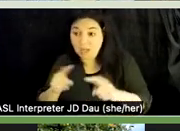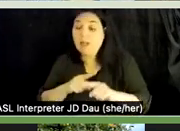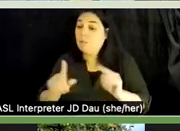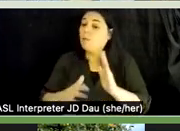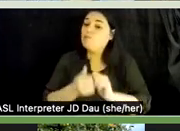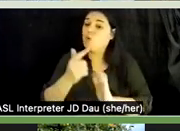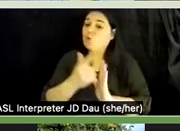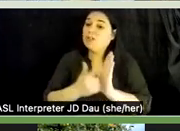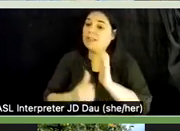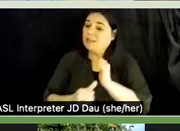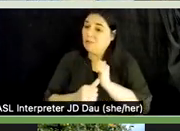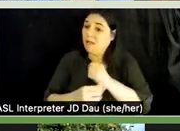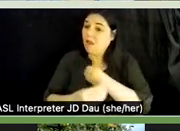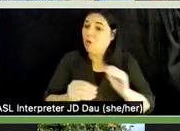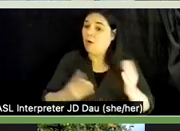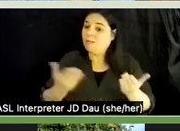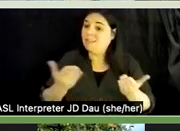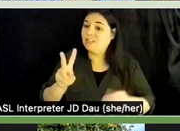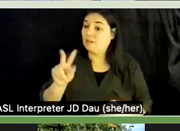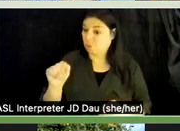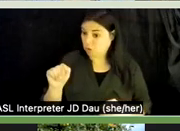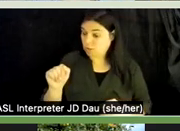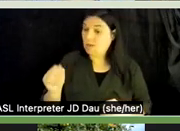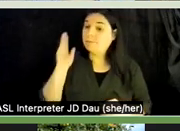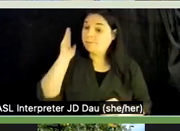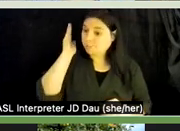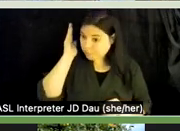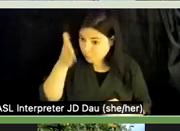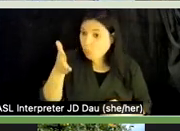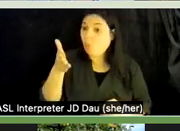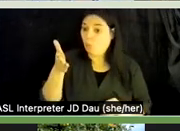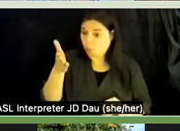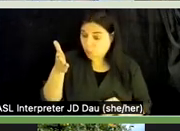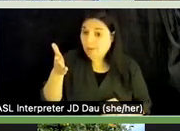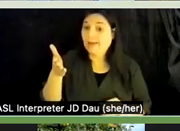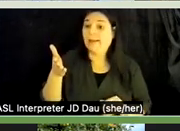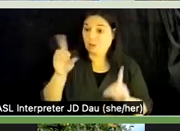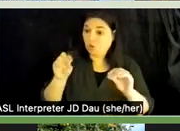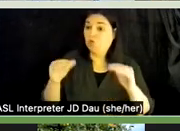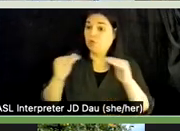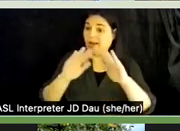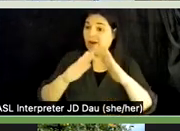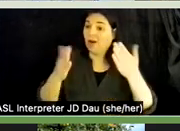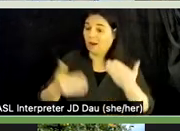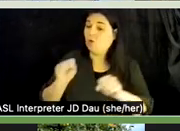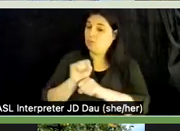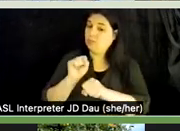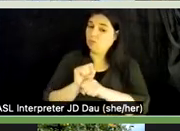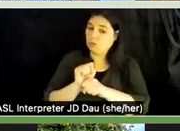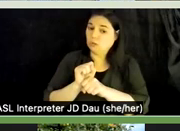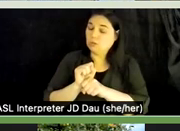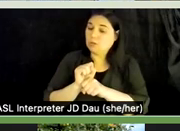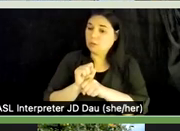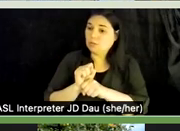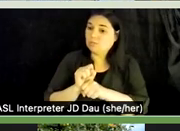aid offices in Virginia will, do fair housing work, but whether they